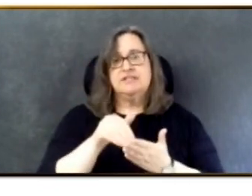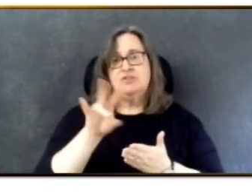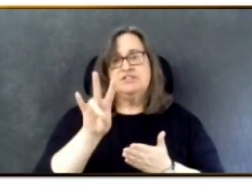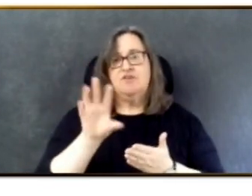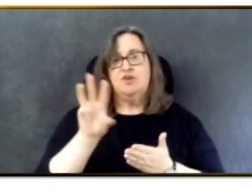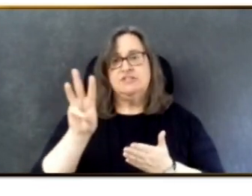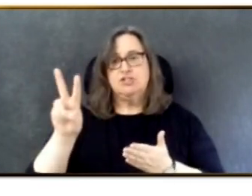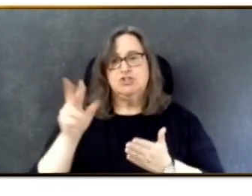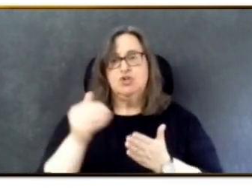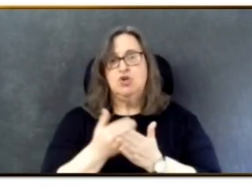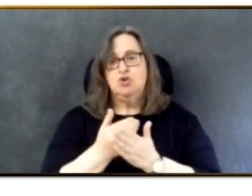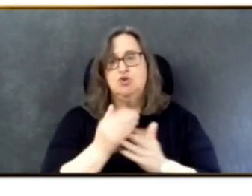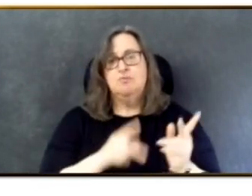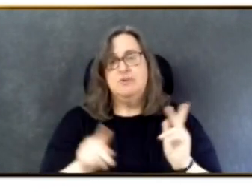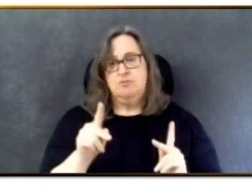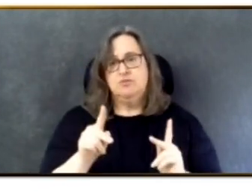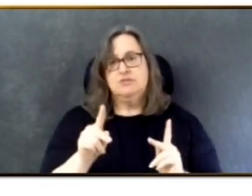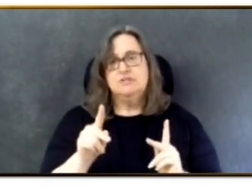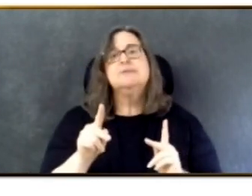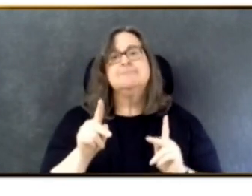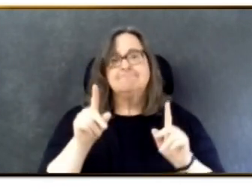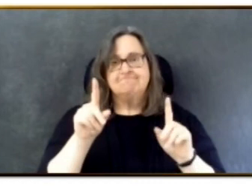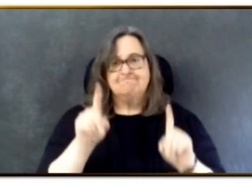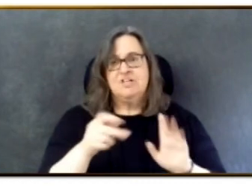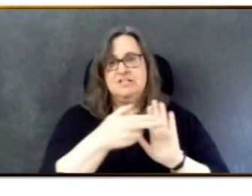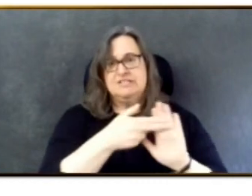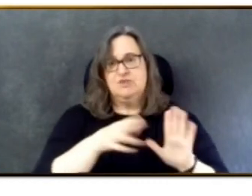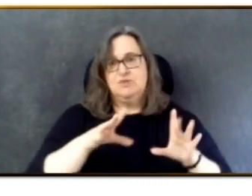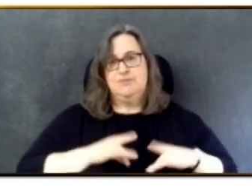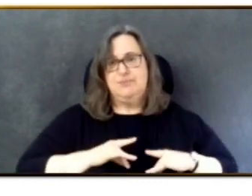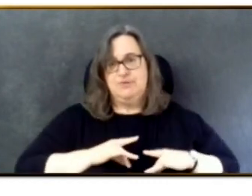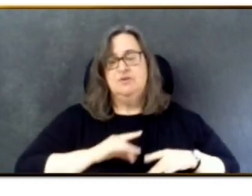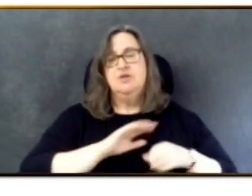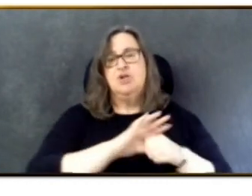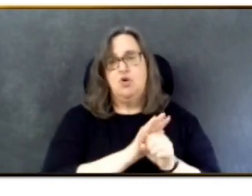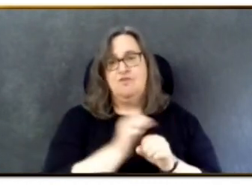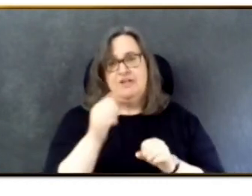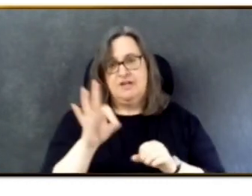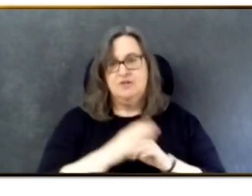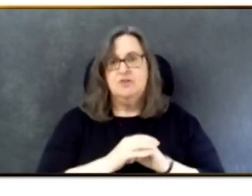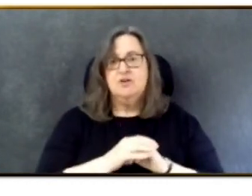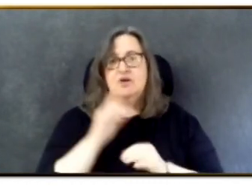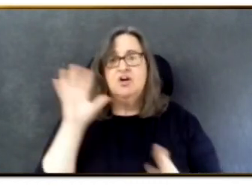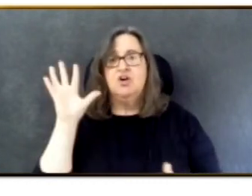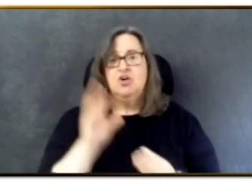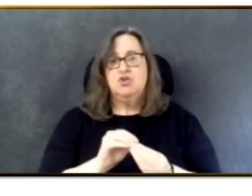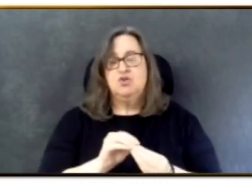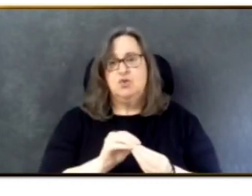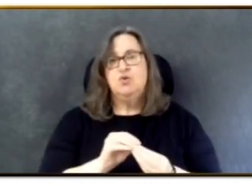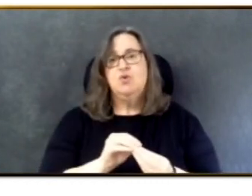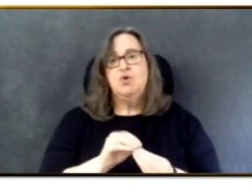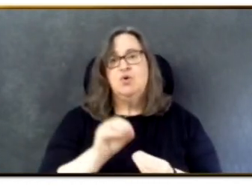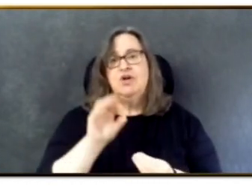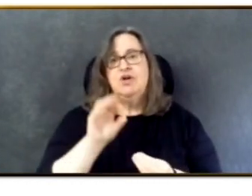6,762 new individuals diagnosed with COVID-19, for a total of over